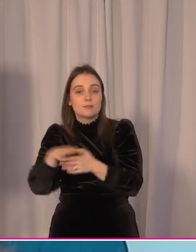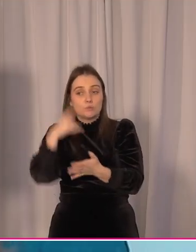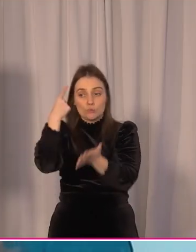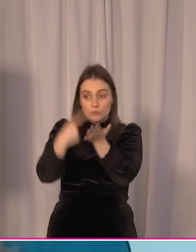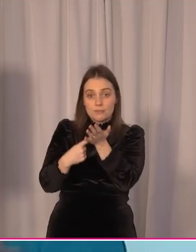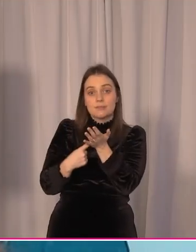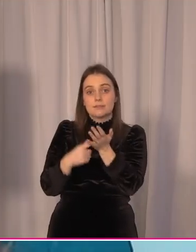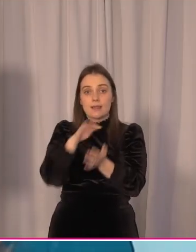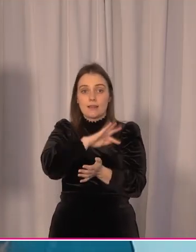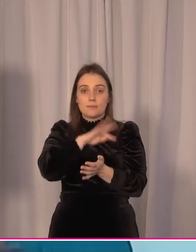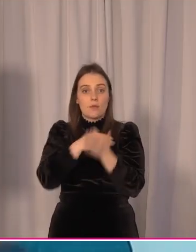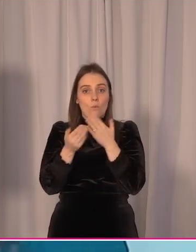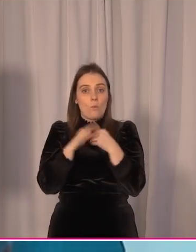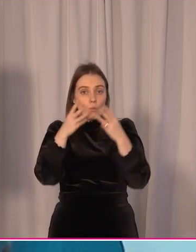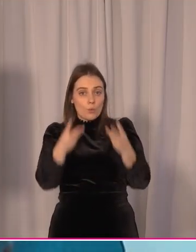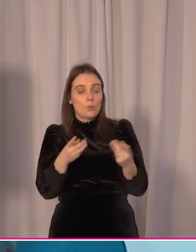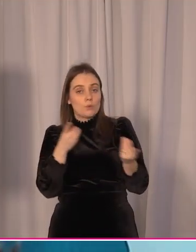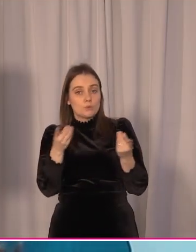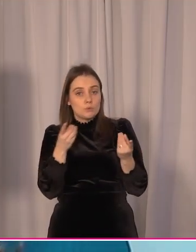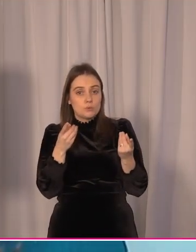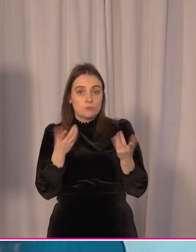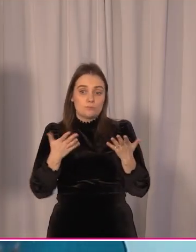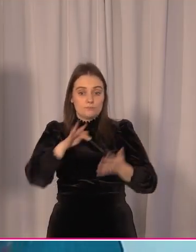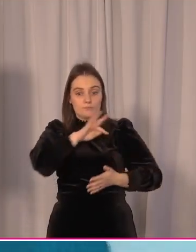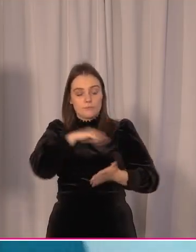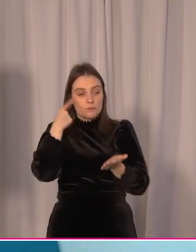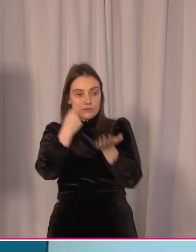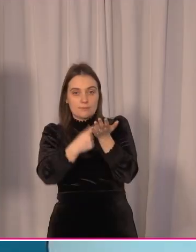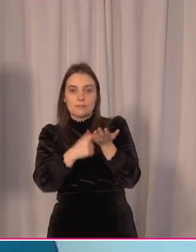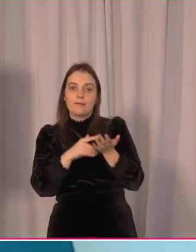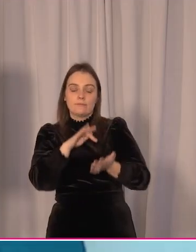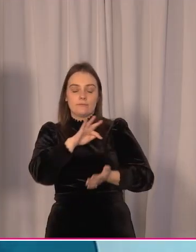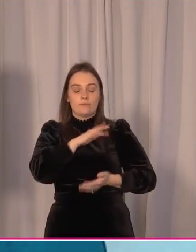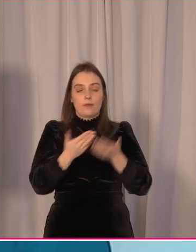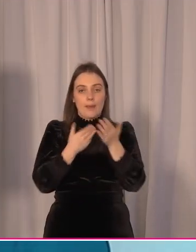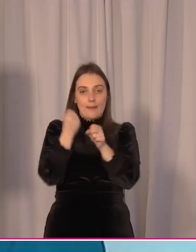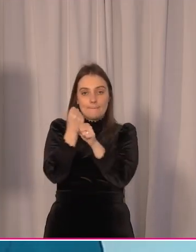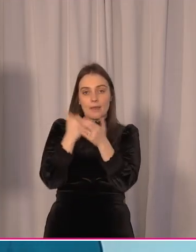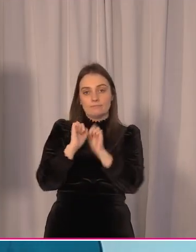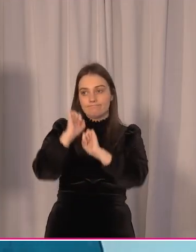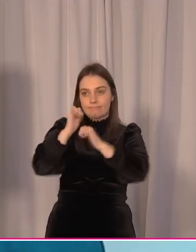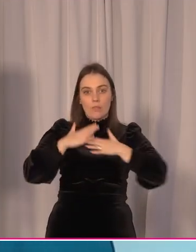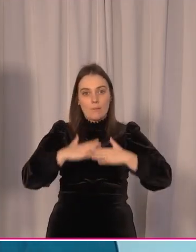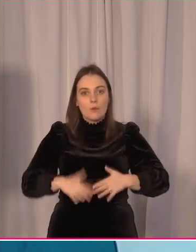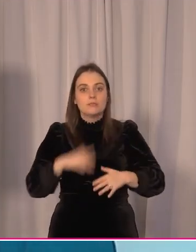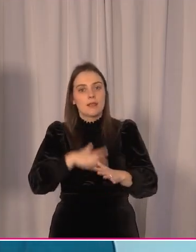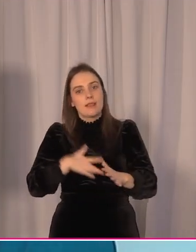decide on what they actually want to do with their body and their life, like